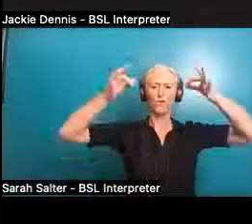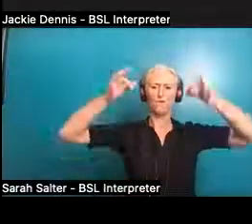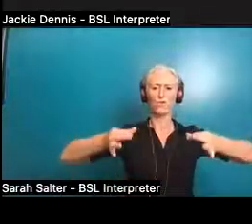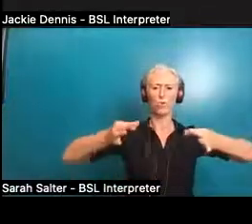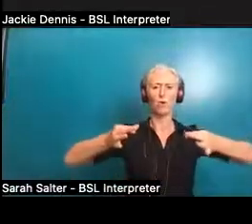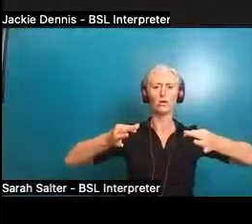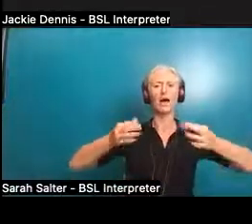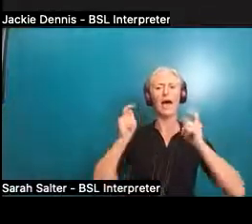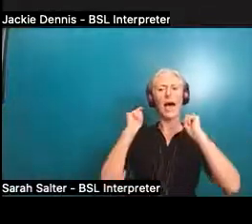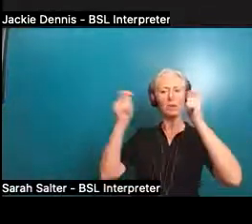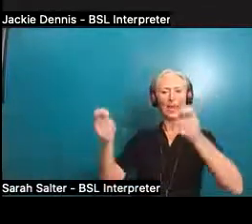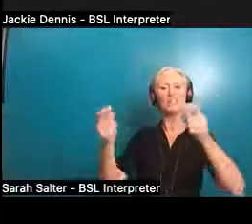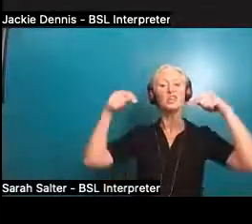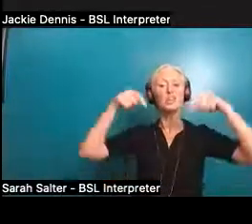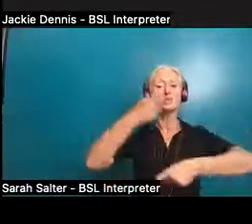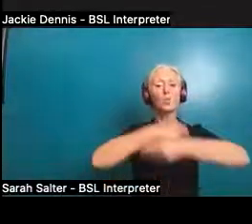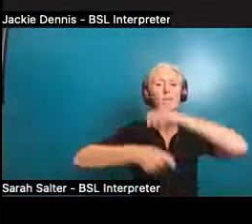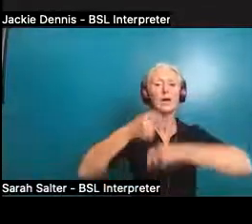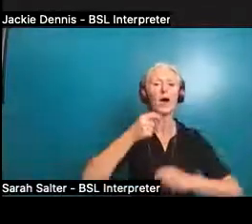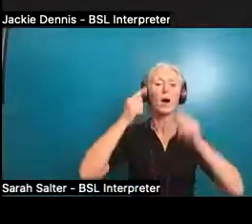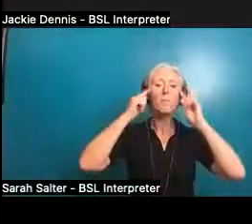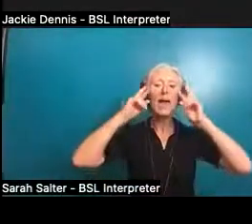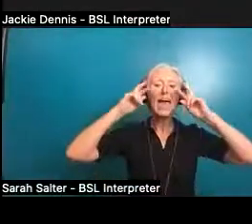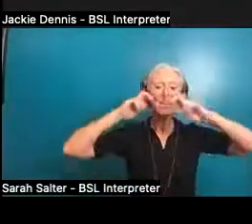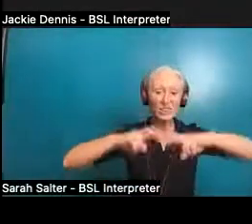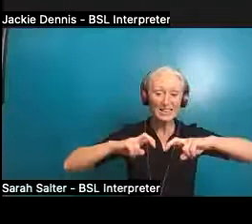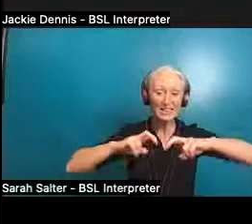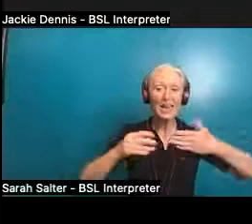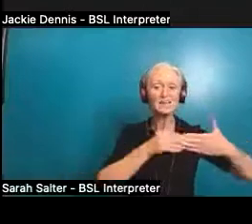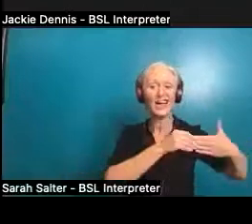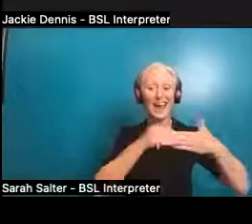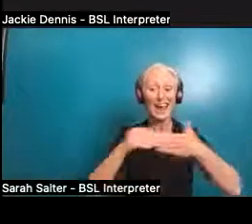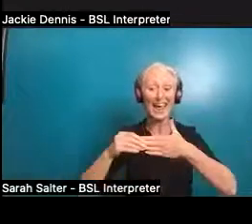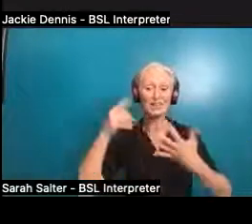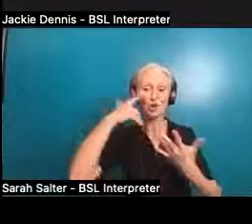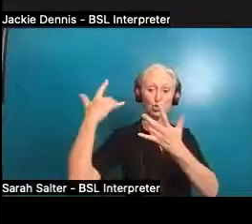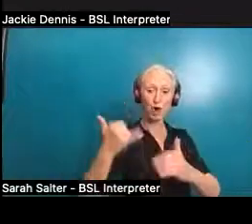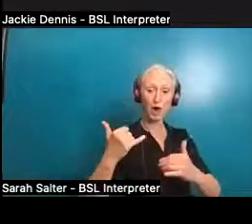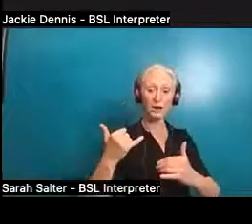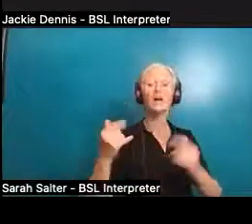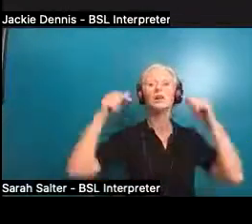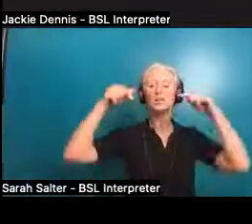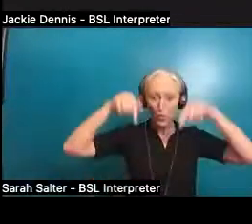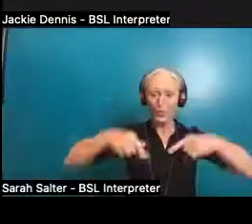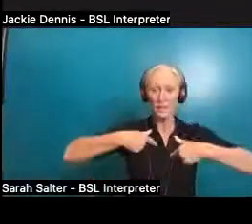call an investigator-led trial. So I shall be running this trial as a phase 1/2 trial at